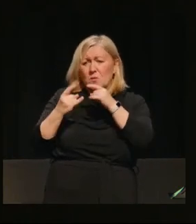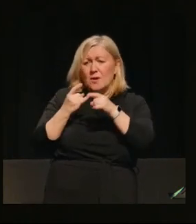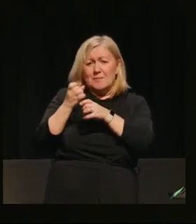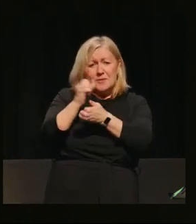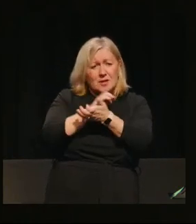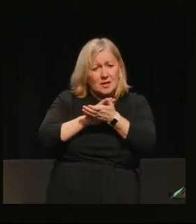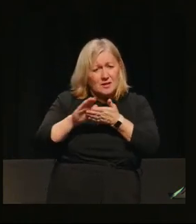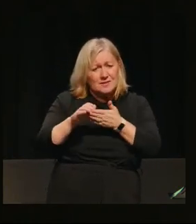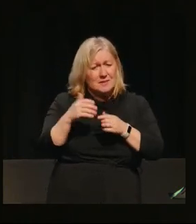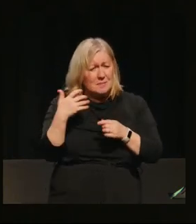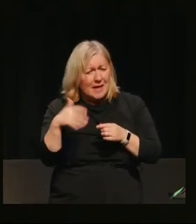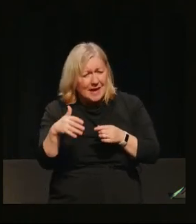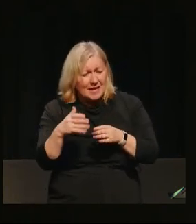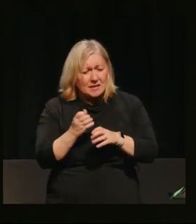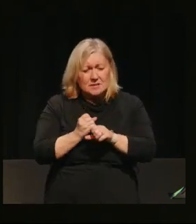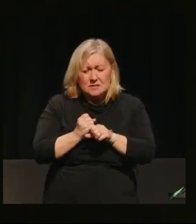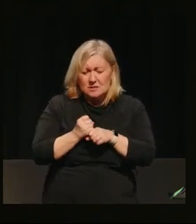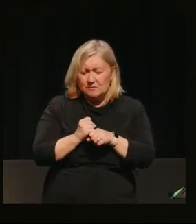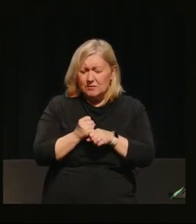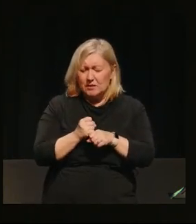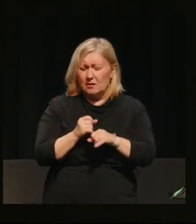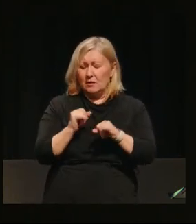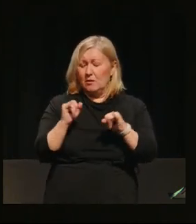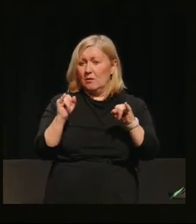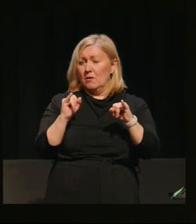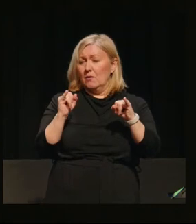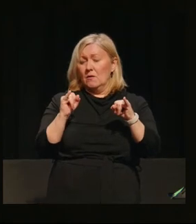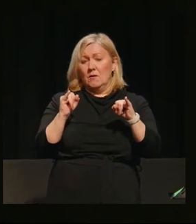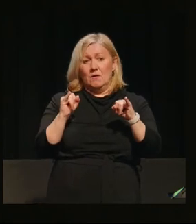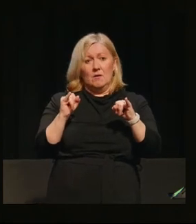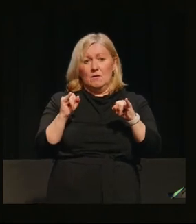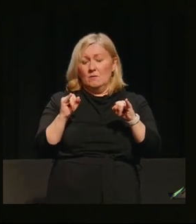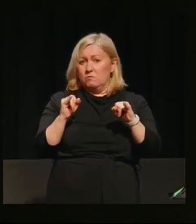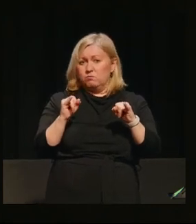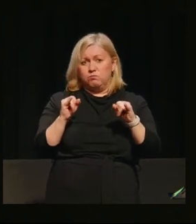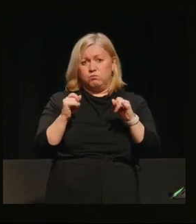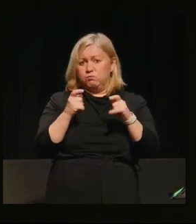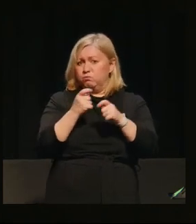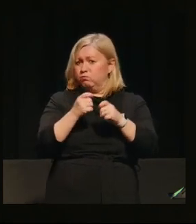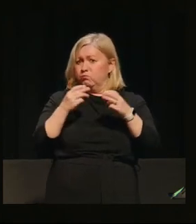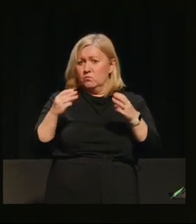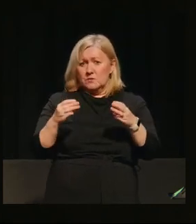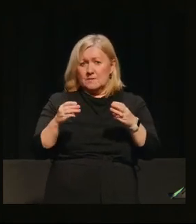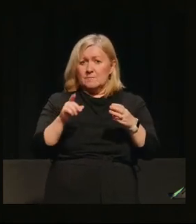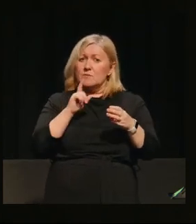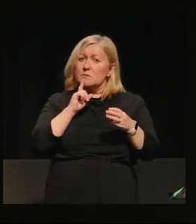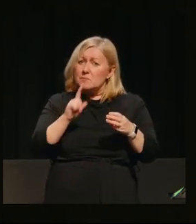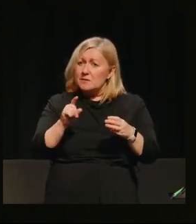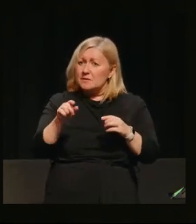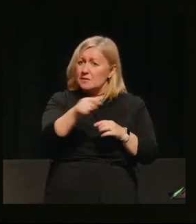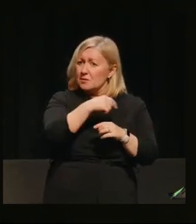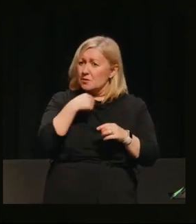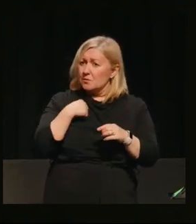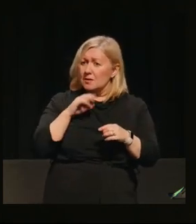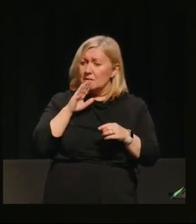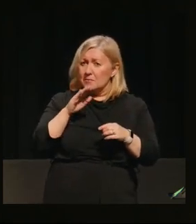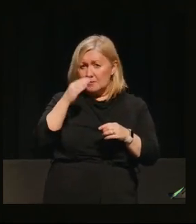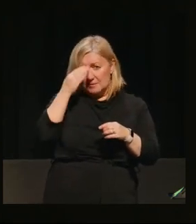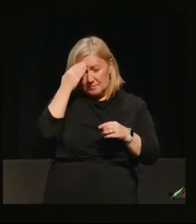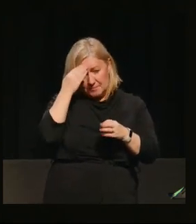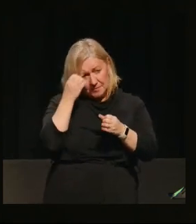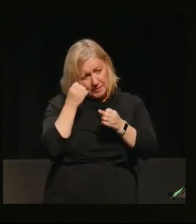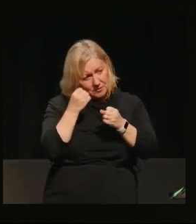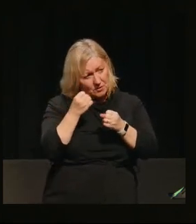our response is not. And so Ireland remains committed to the Holocaust remembrance and to